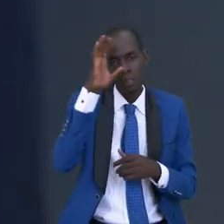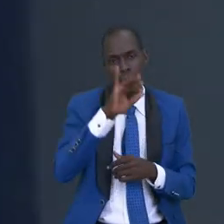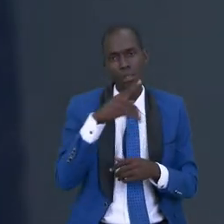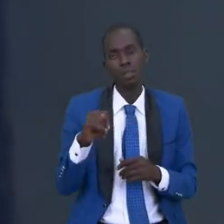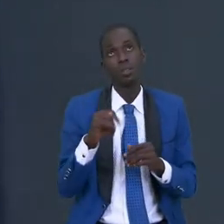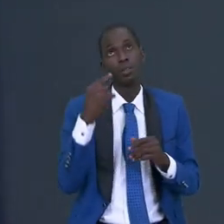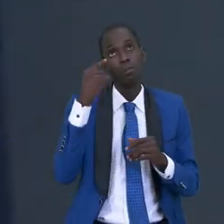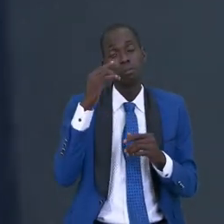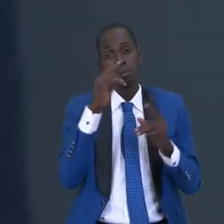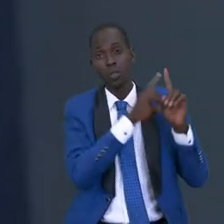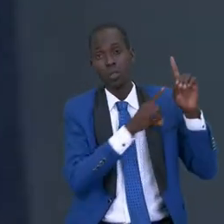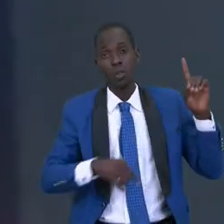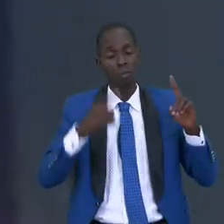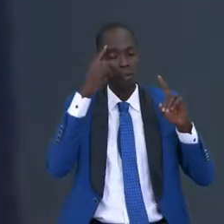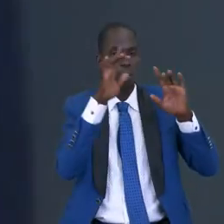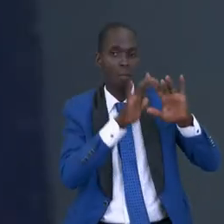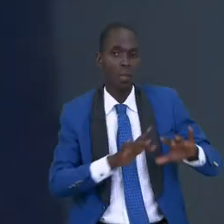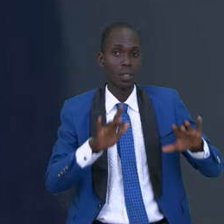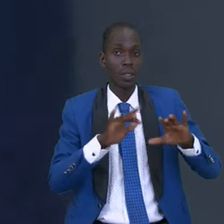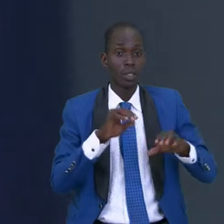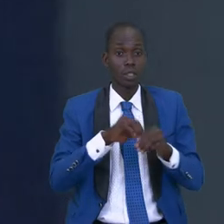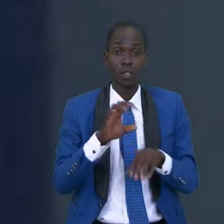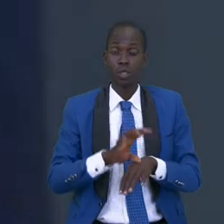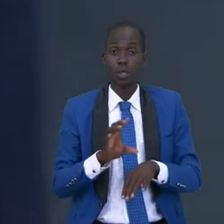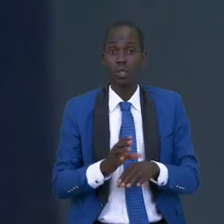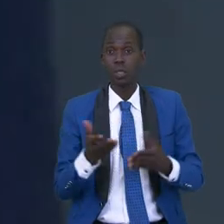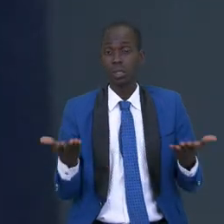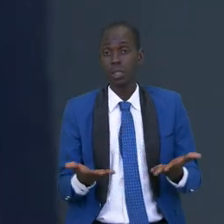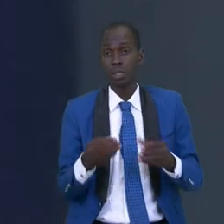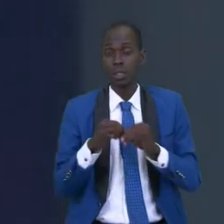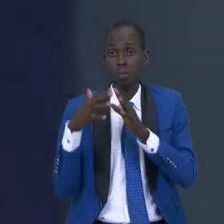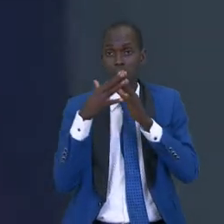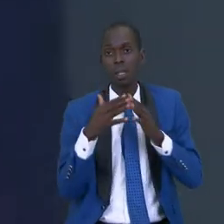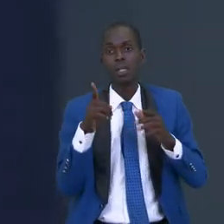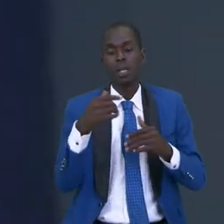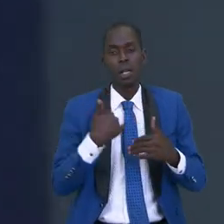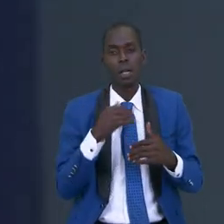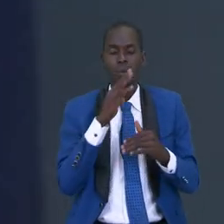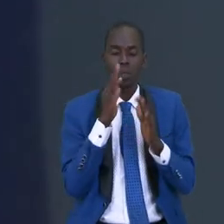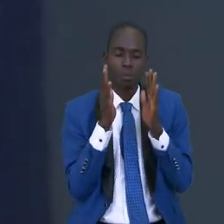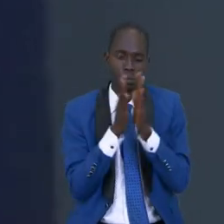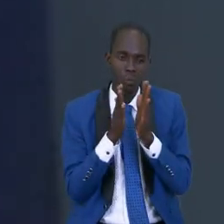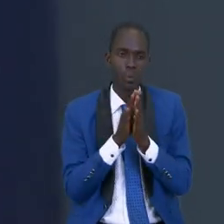mercy. The church here has been praying. The case